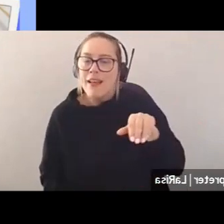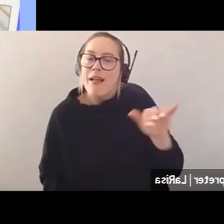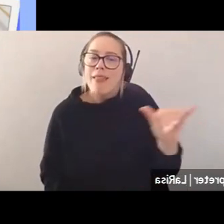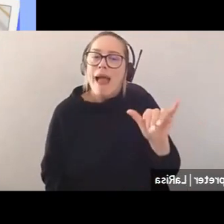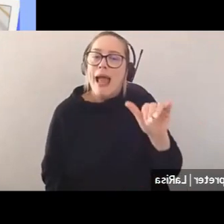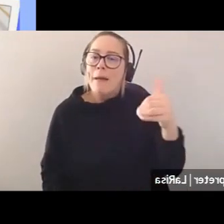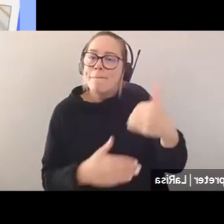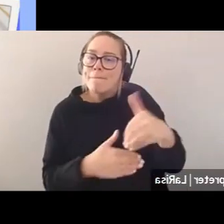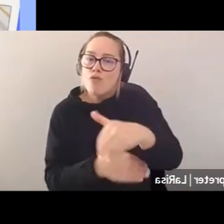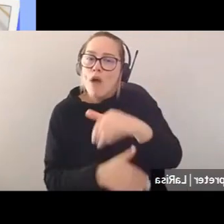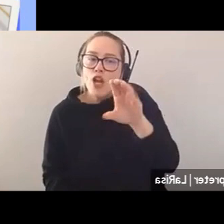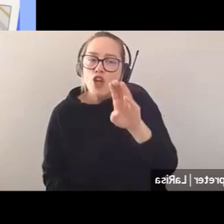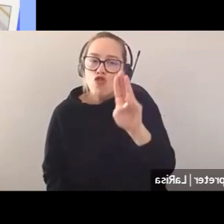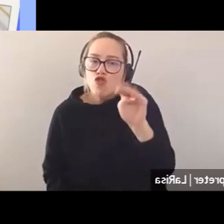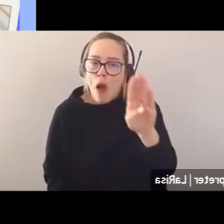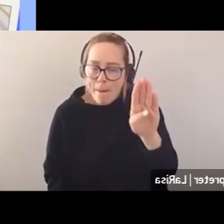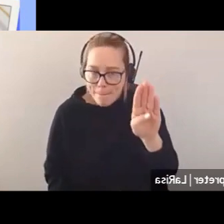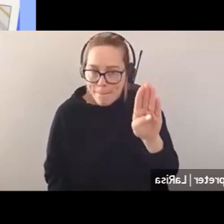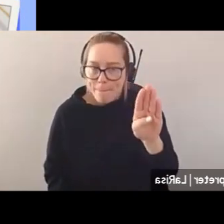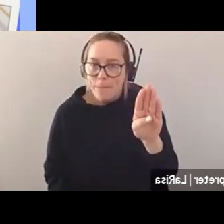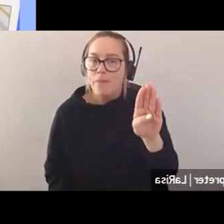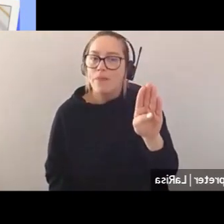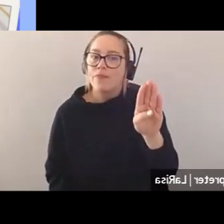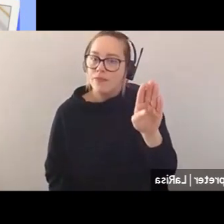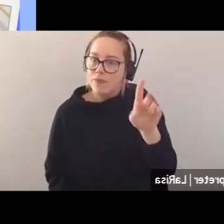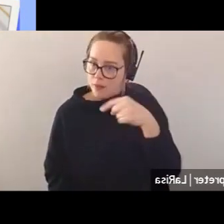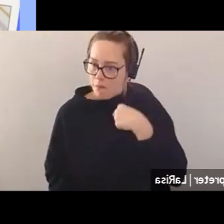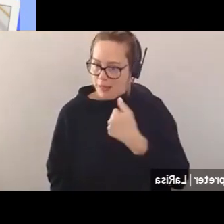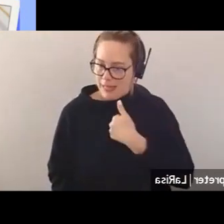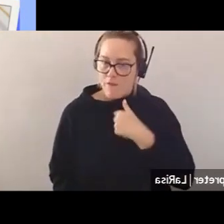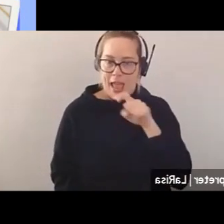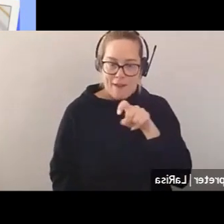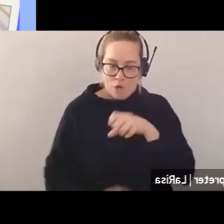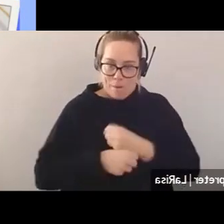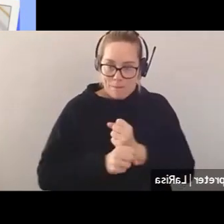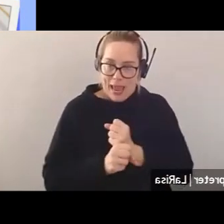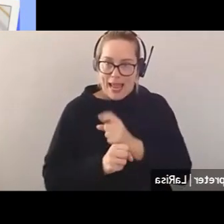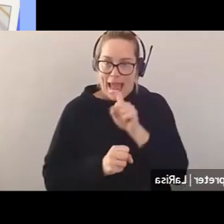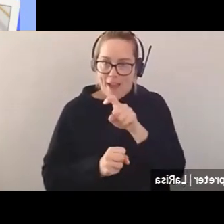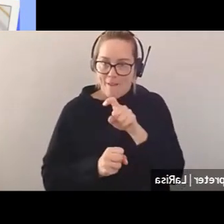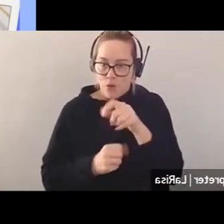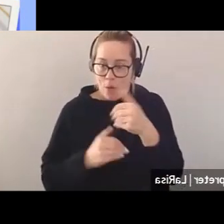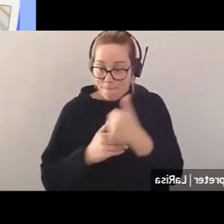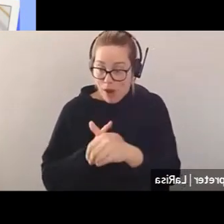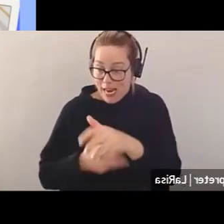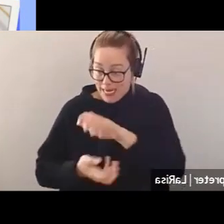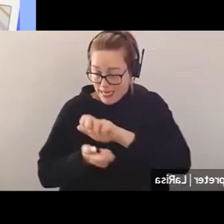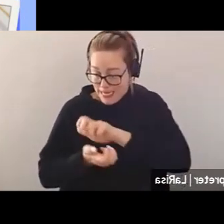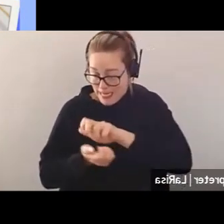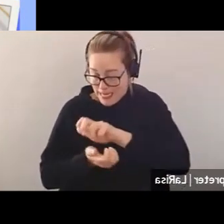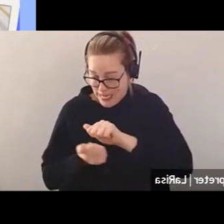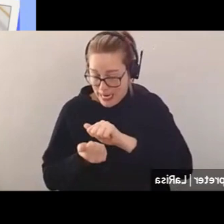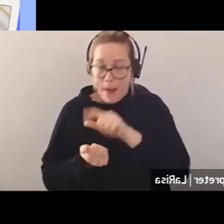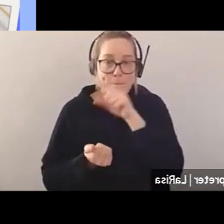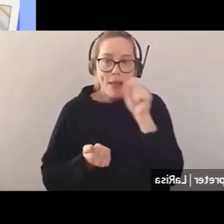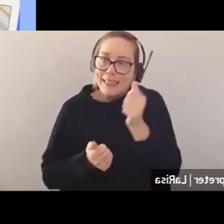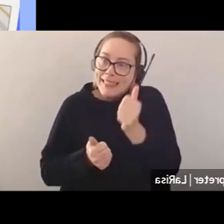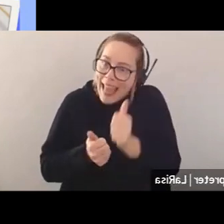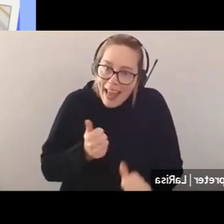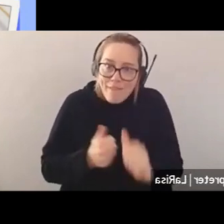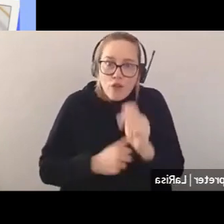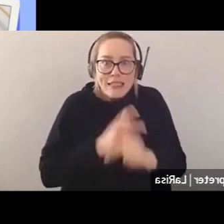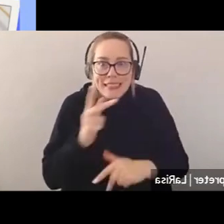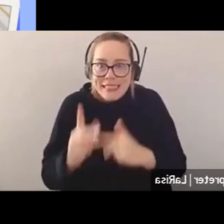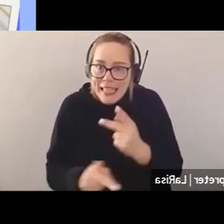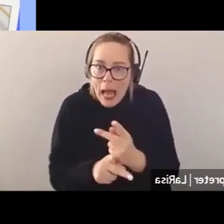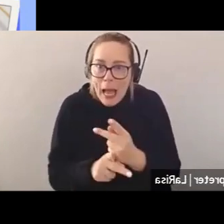Up until very recently, I had to make my own breadcrumbs with a grater and bread that I know was dairy free, and grate it because